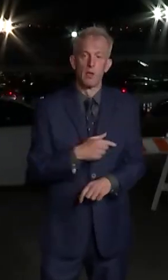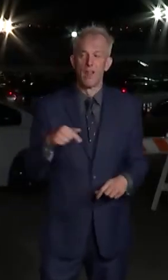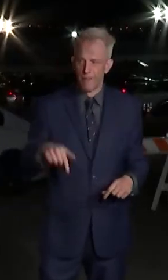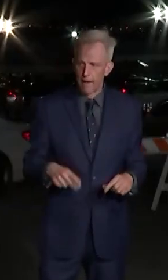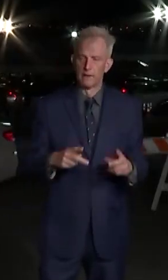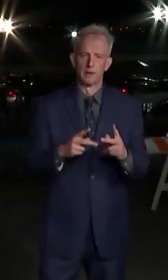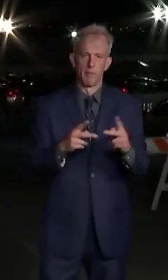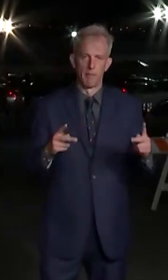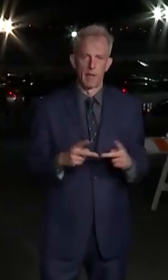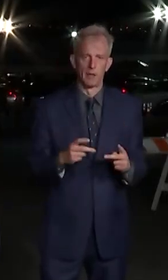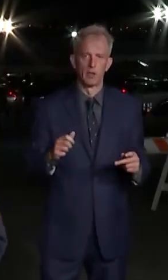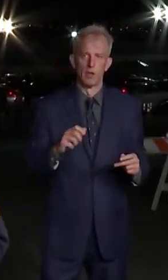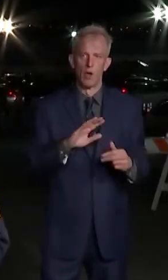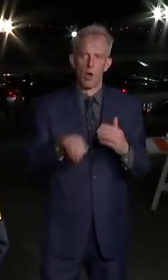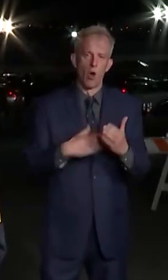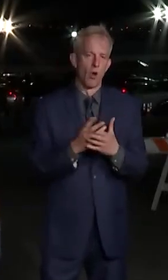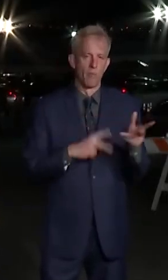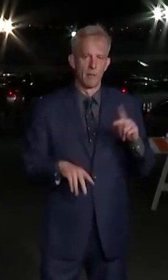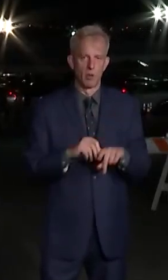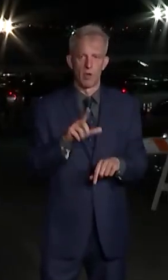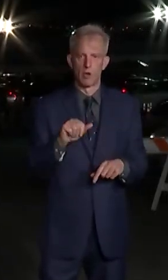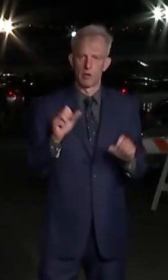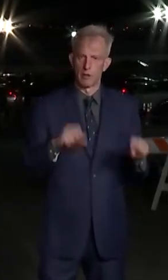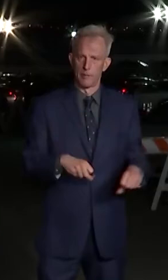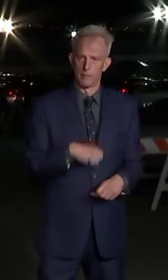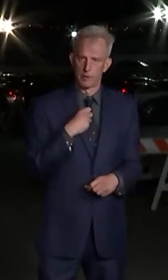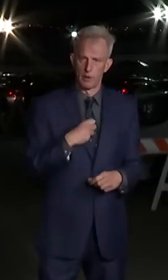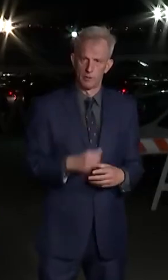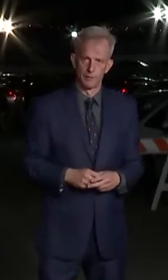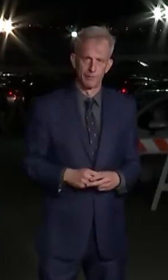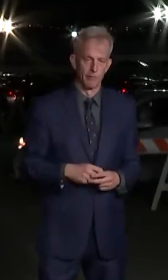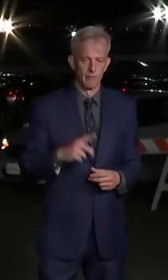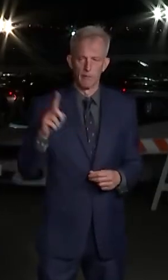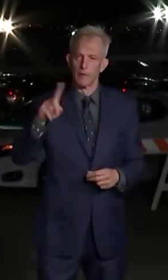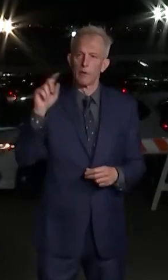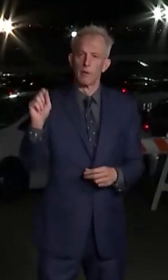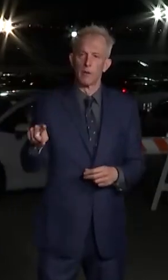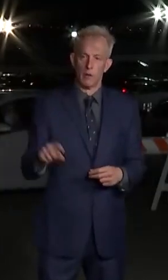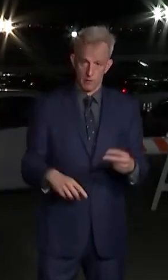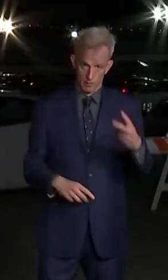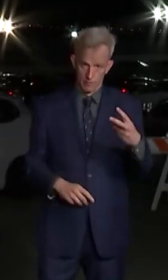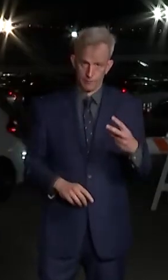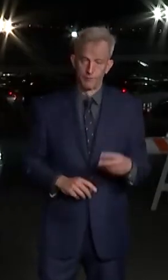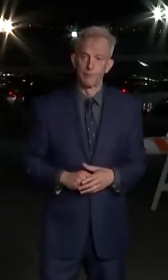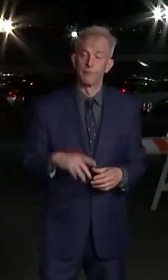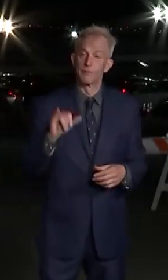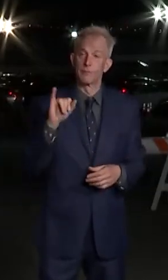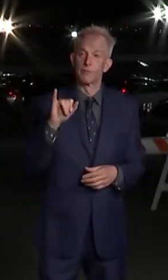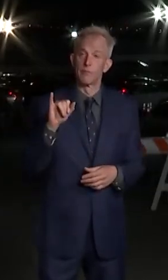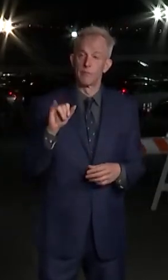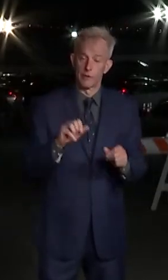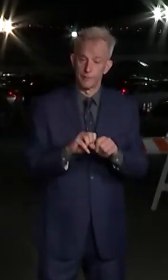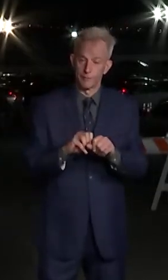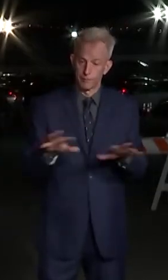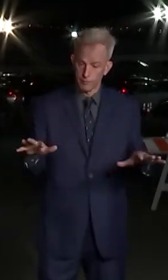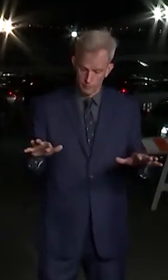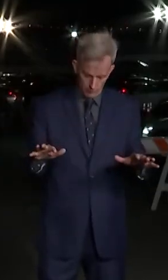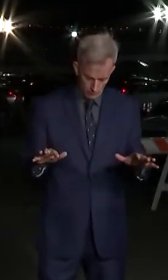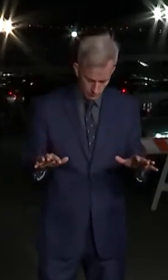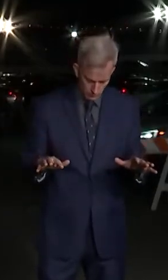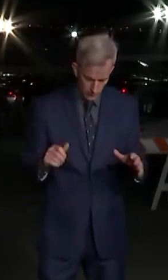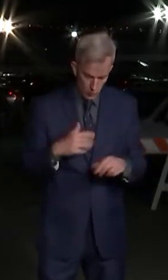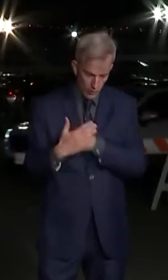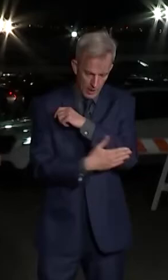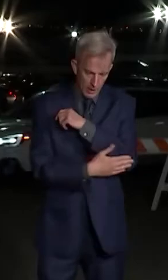of. Maria Castañeda from LA Taco wants 2 questions. With the infection rate being what it is in Los Angeles, with the county passing 1